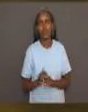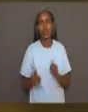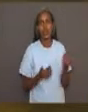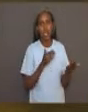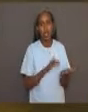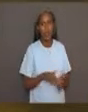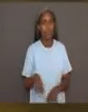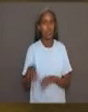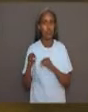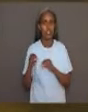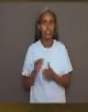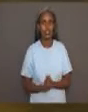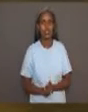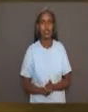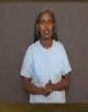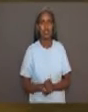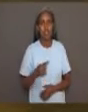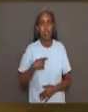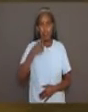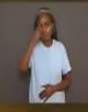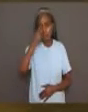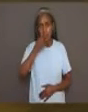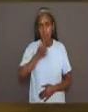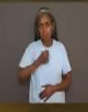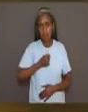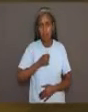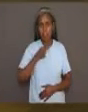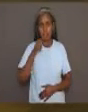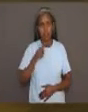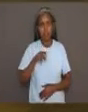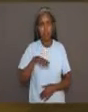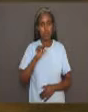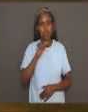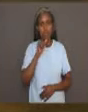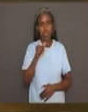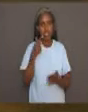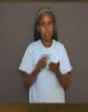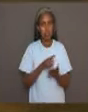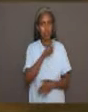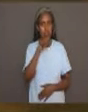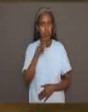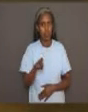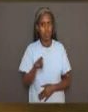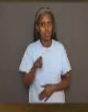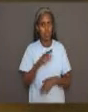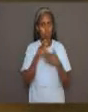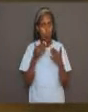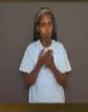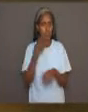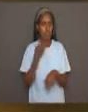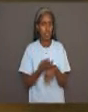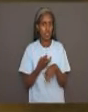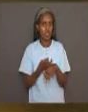Welcome back, students. I am confident that you did not find this question at all